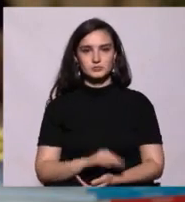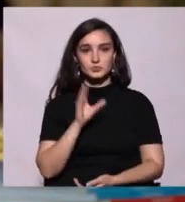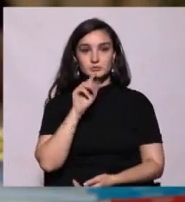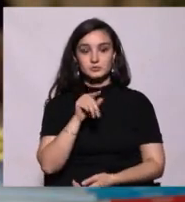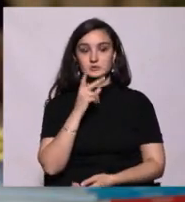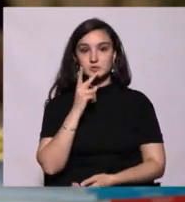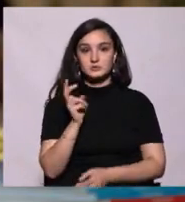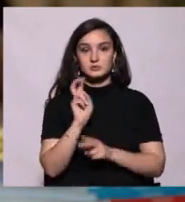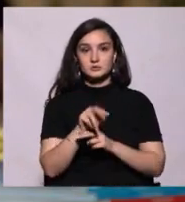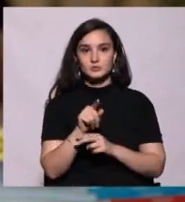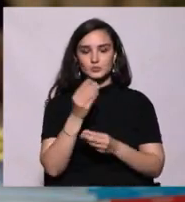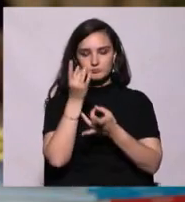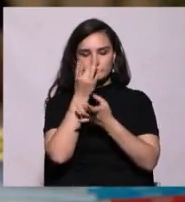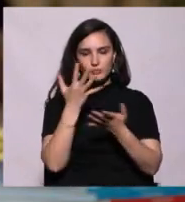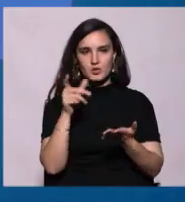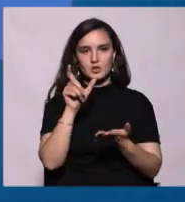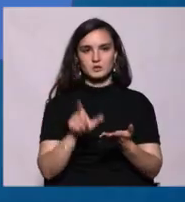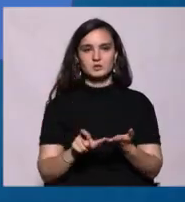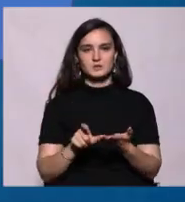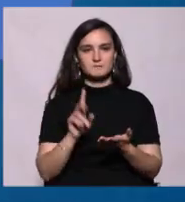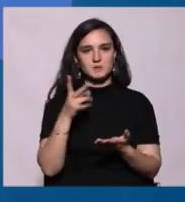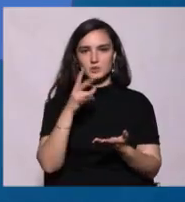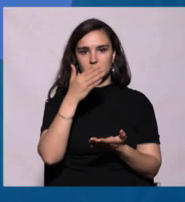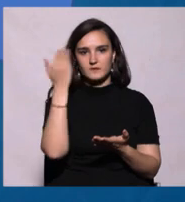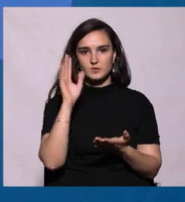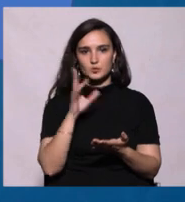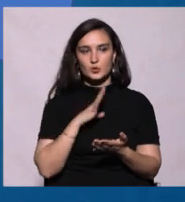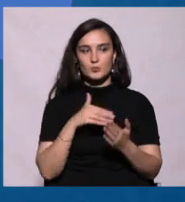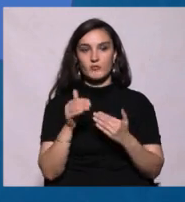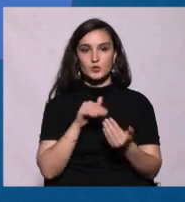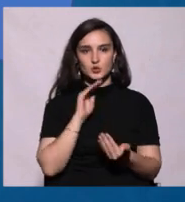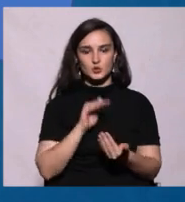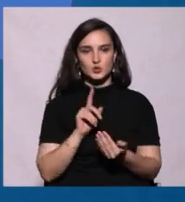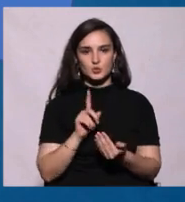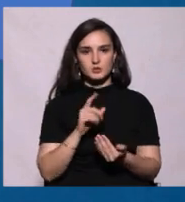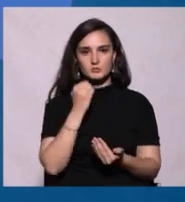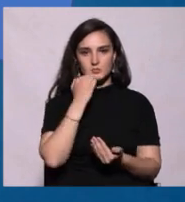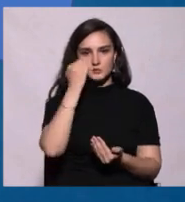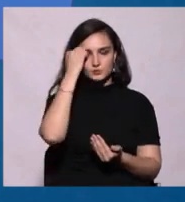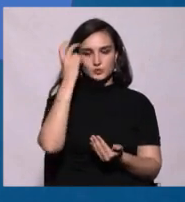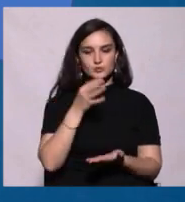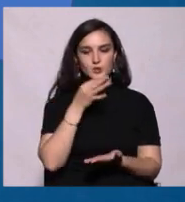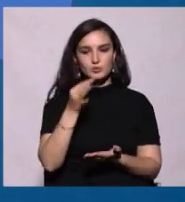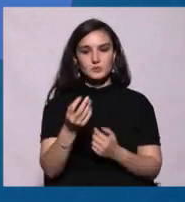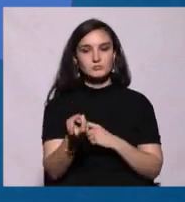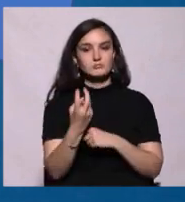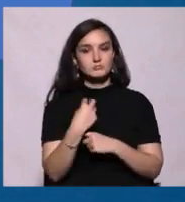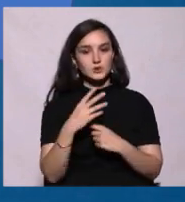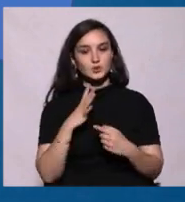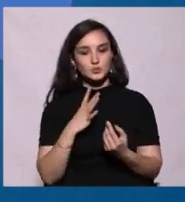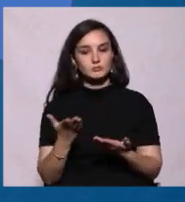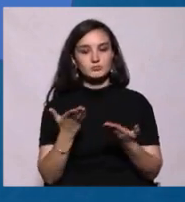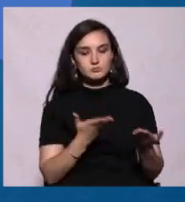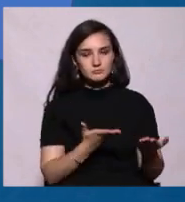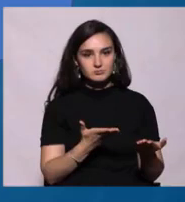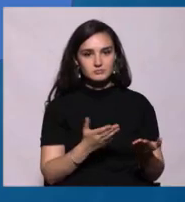customers with a warm and polite manner. Don't forget to be professional. Thank the customer for coming in or